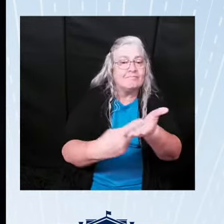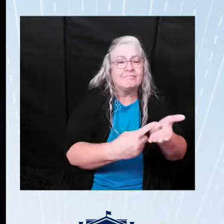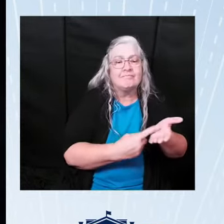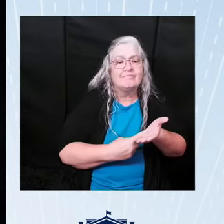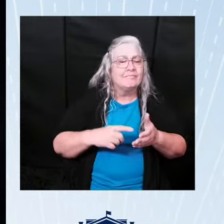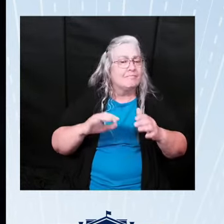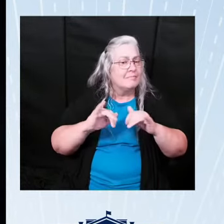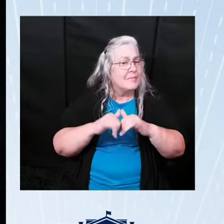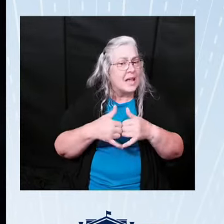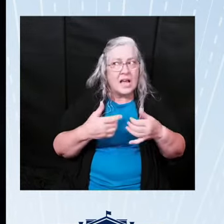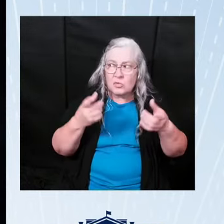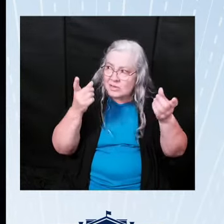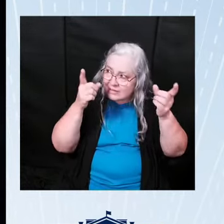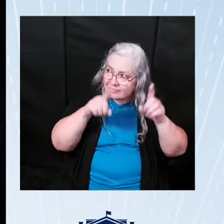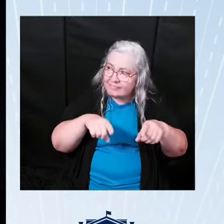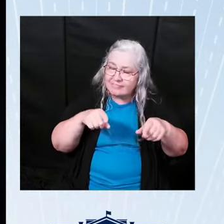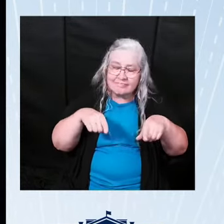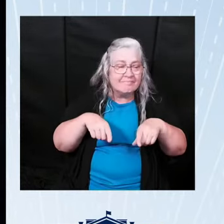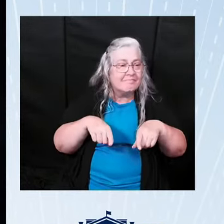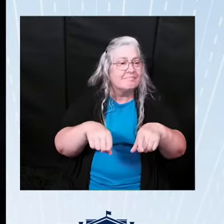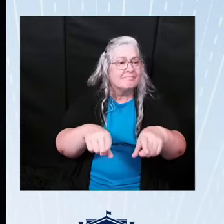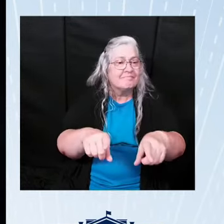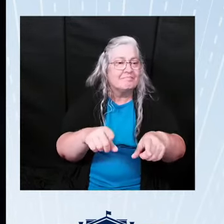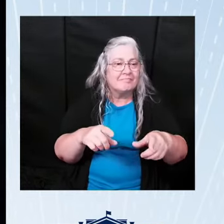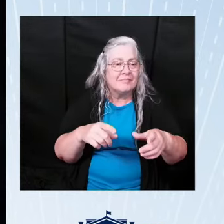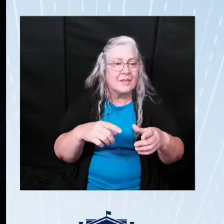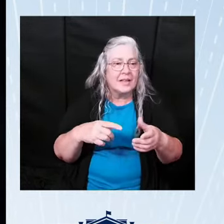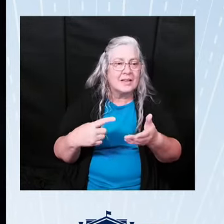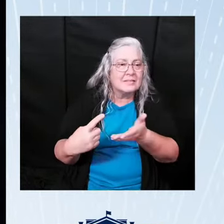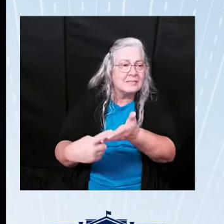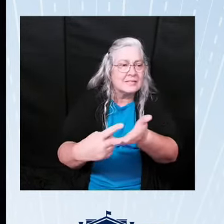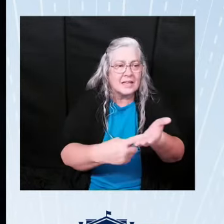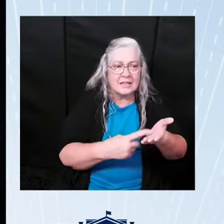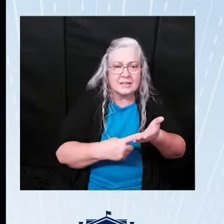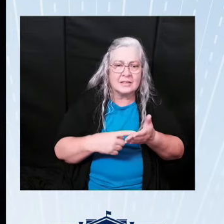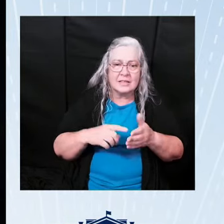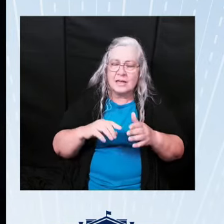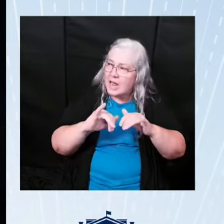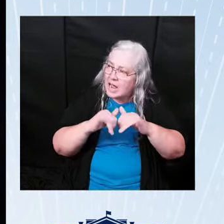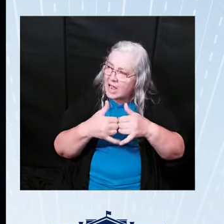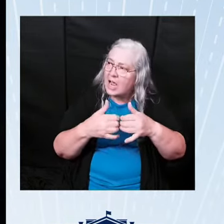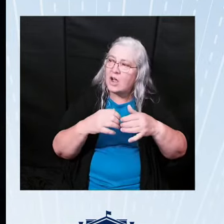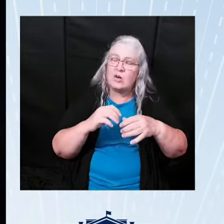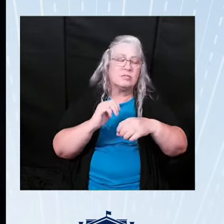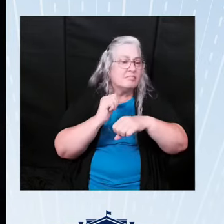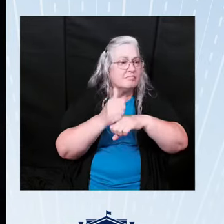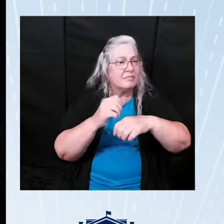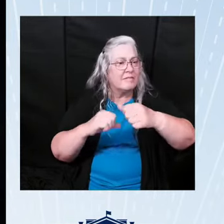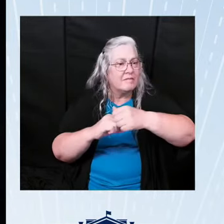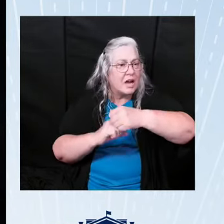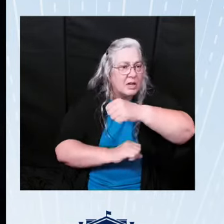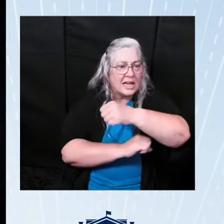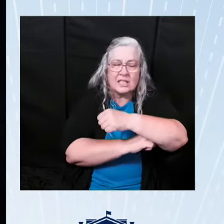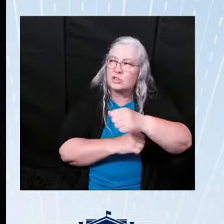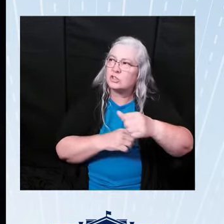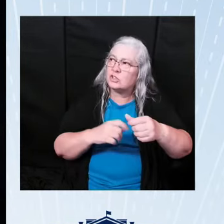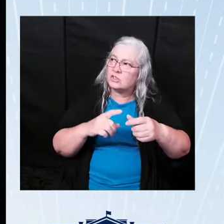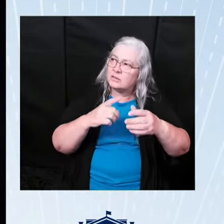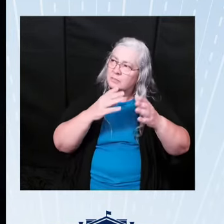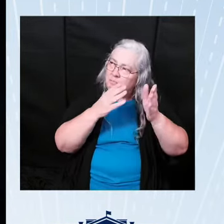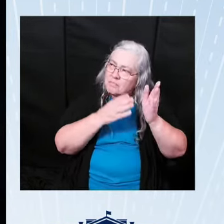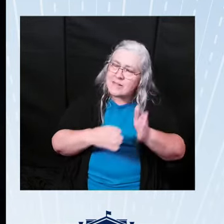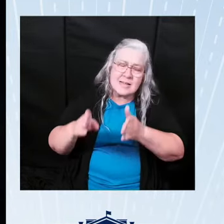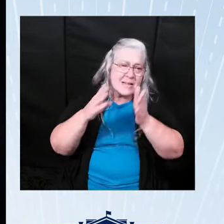a common framework and a roadmap for accelerated action, how we as a federal government can be a better partner to